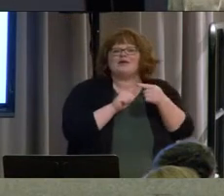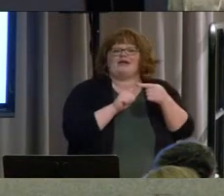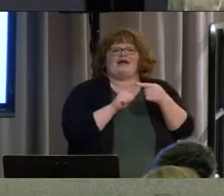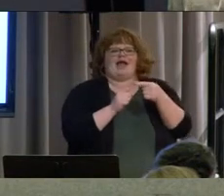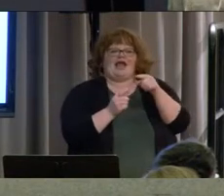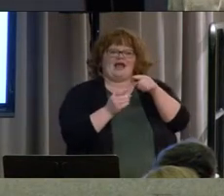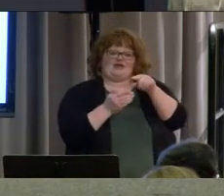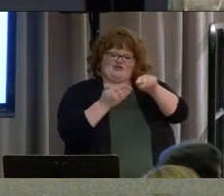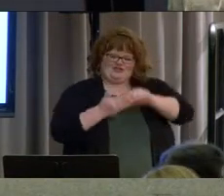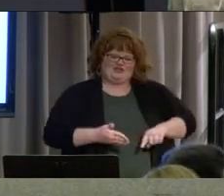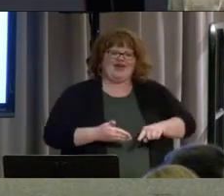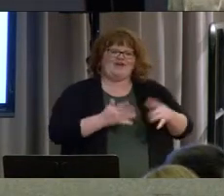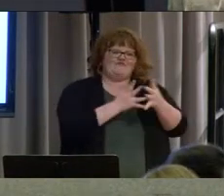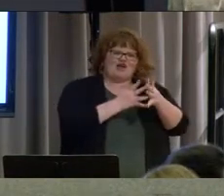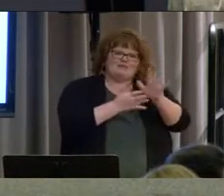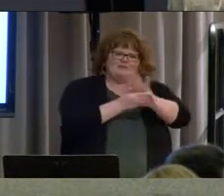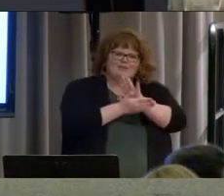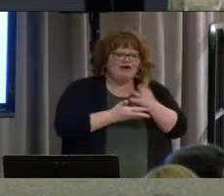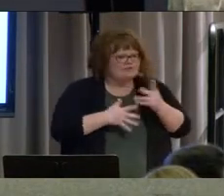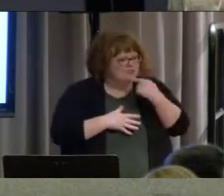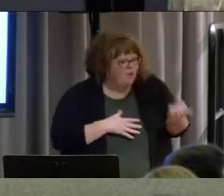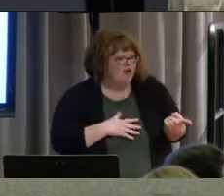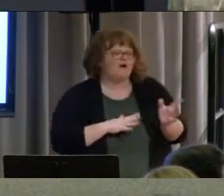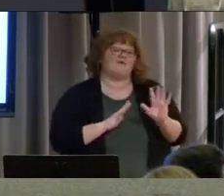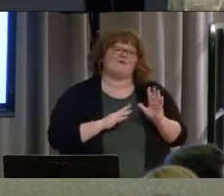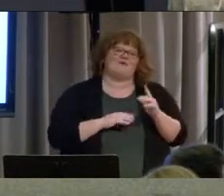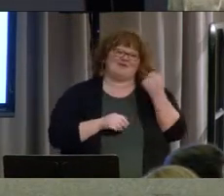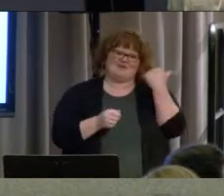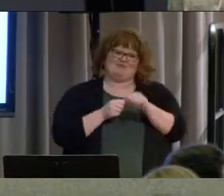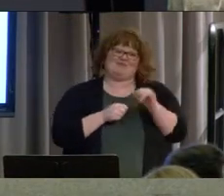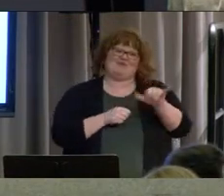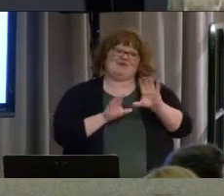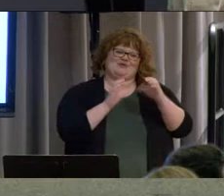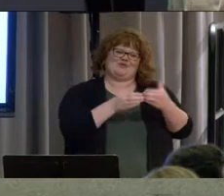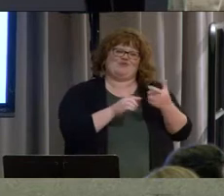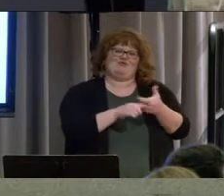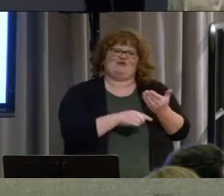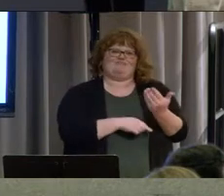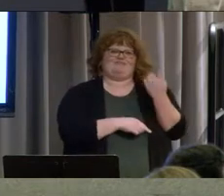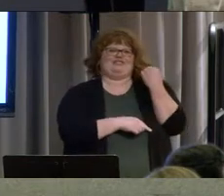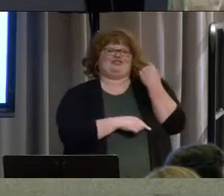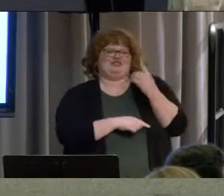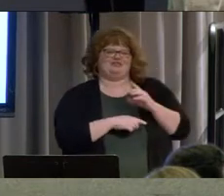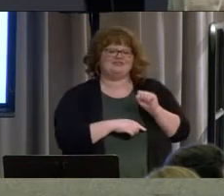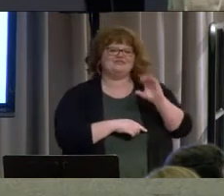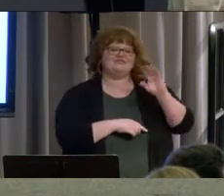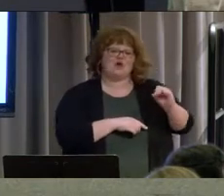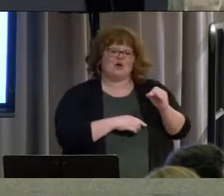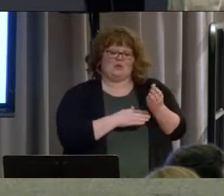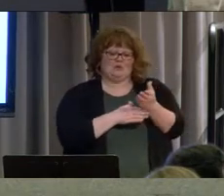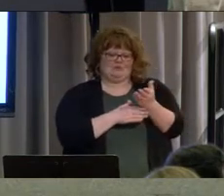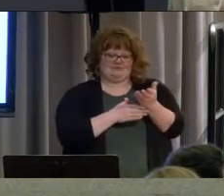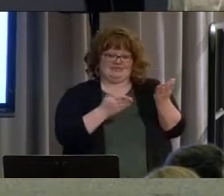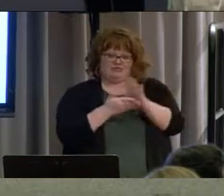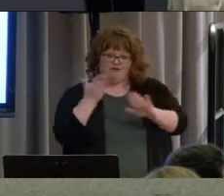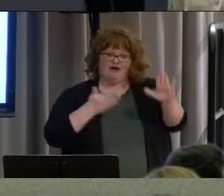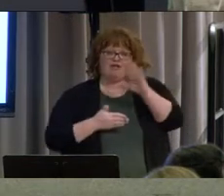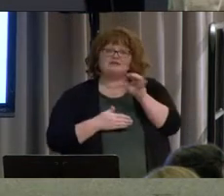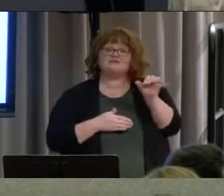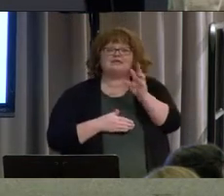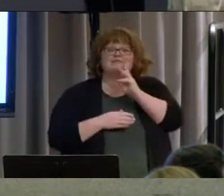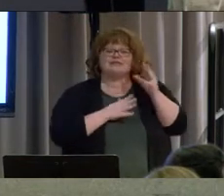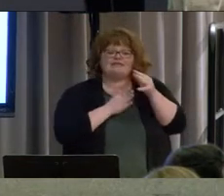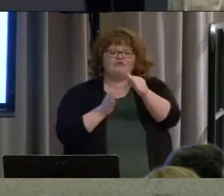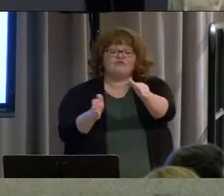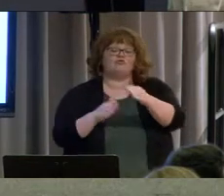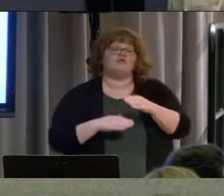was last year, you know. And so, you know, our institutions are like rivers, they look like they're